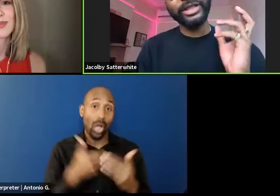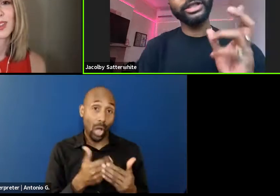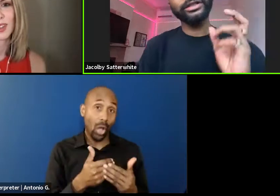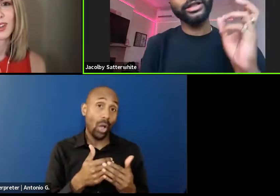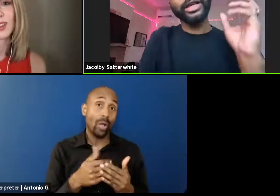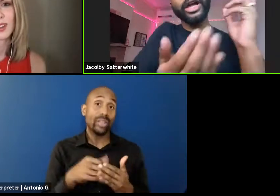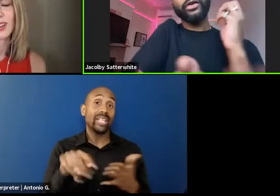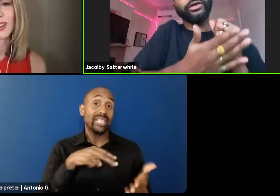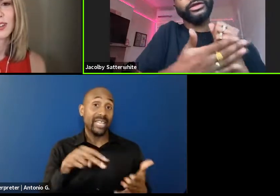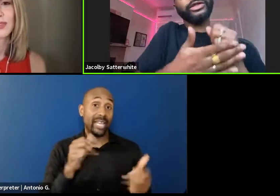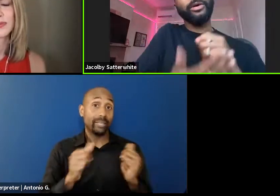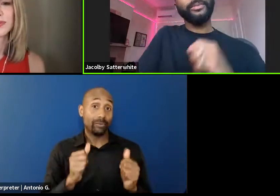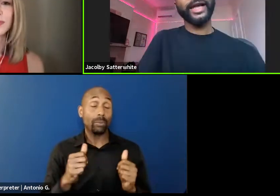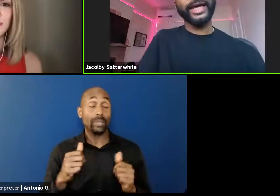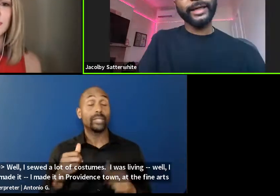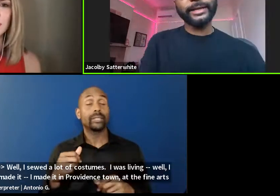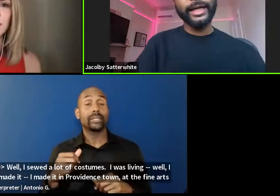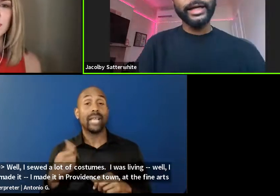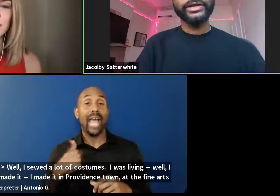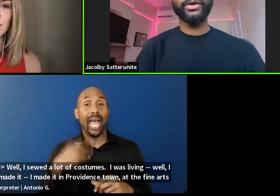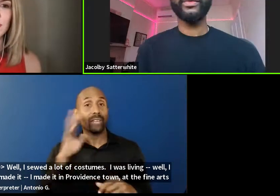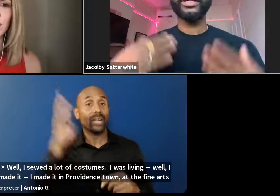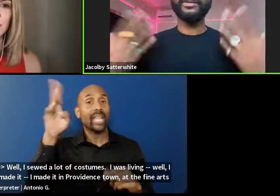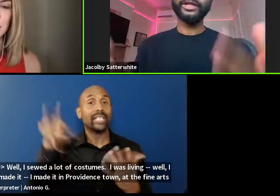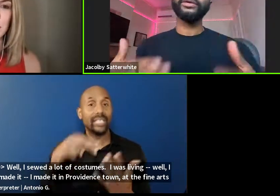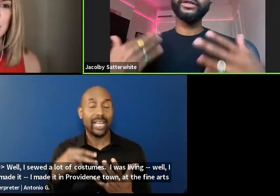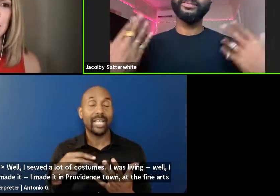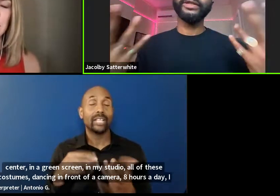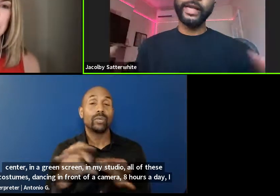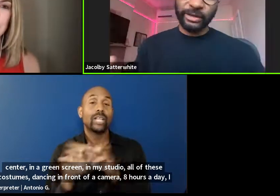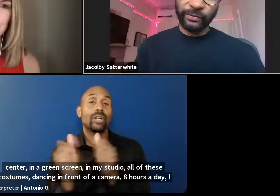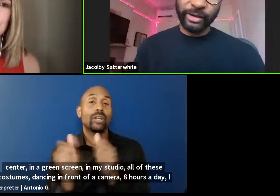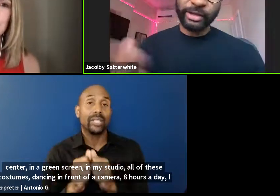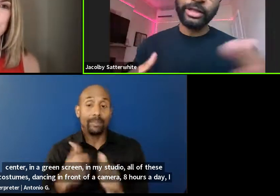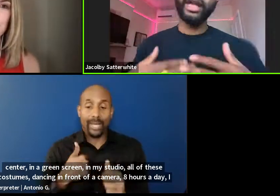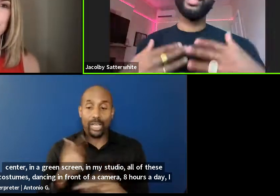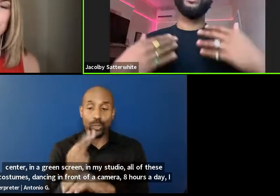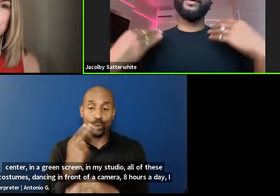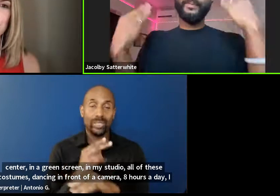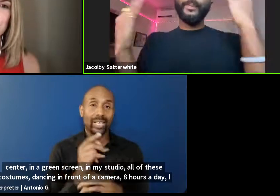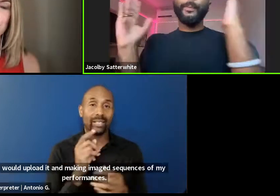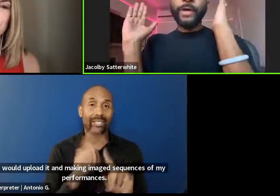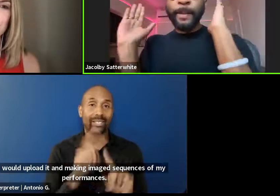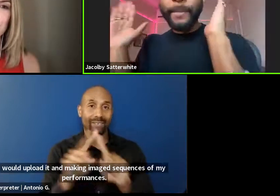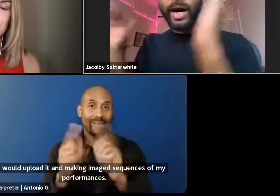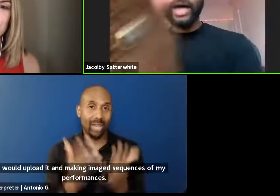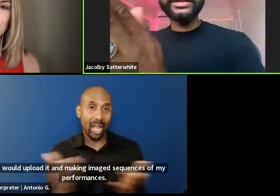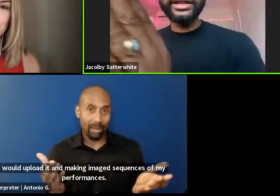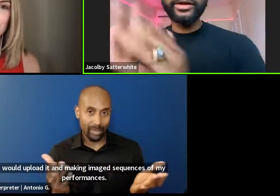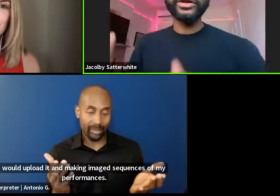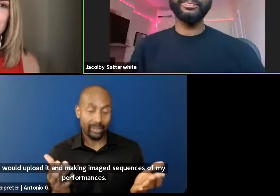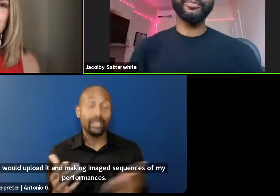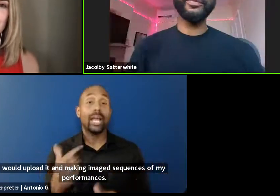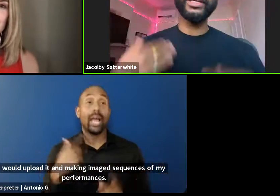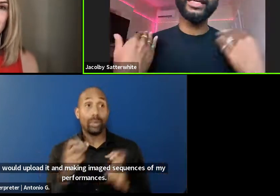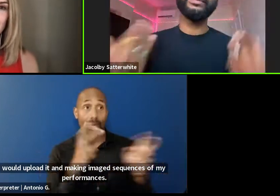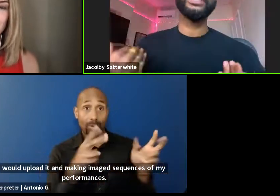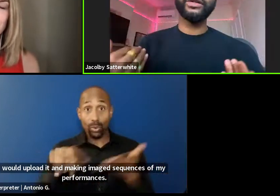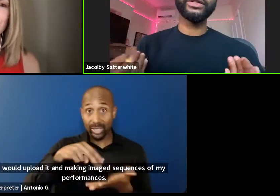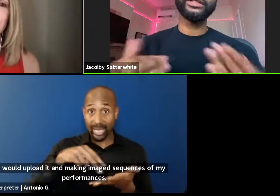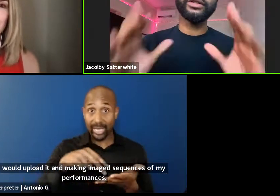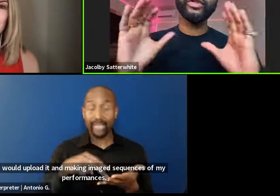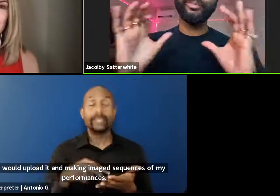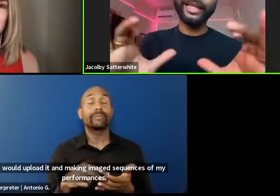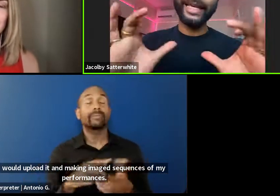what I potentially rotoscope on my hand. So I would upload the dance footage, composite those